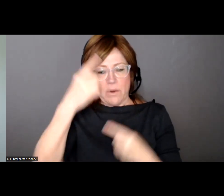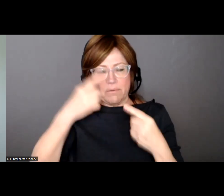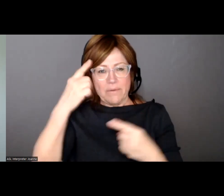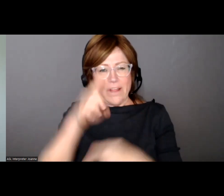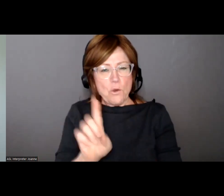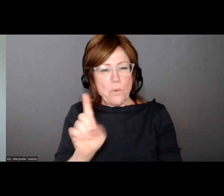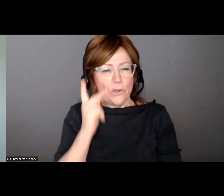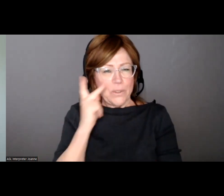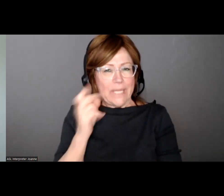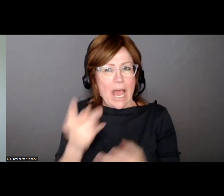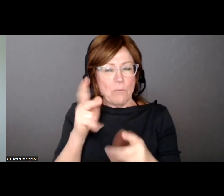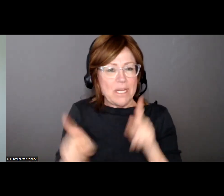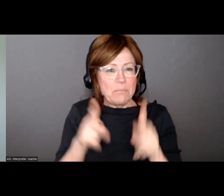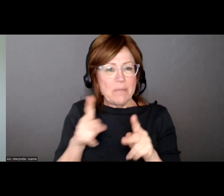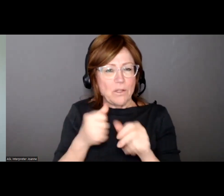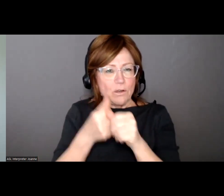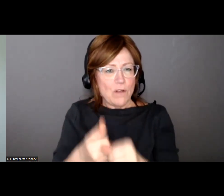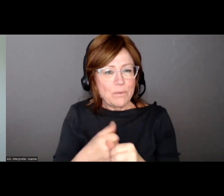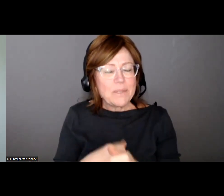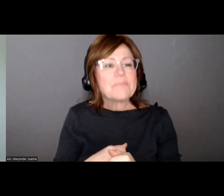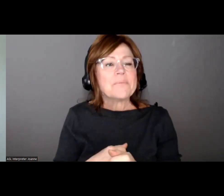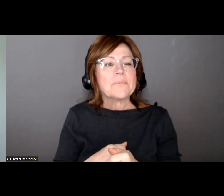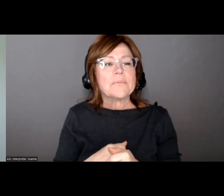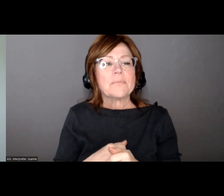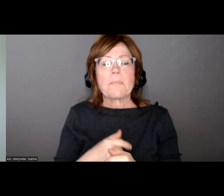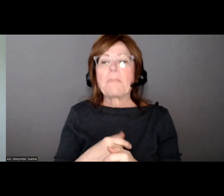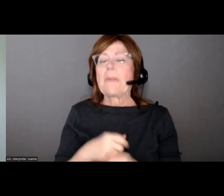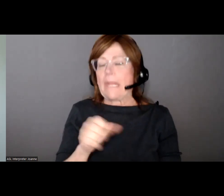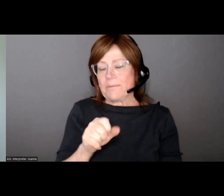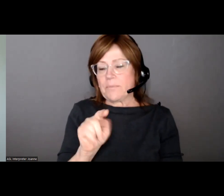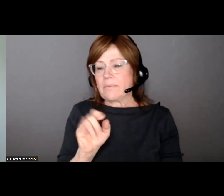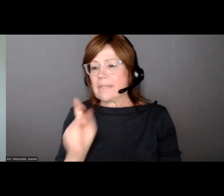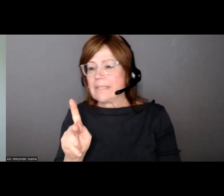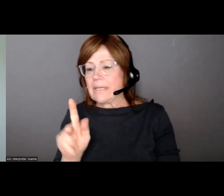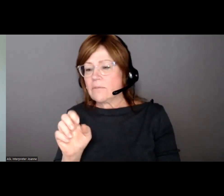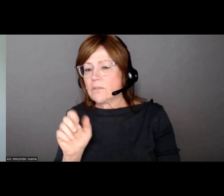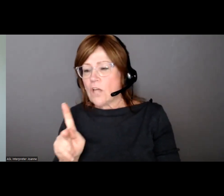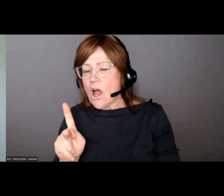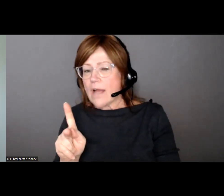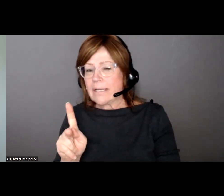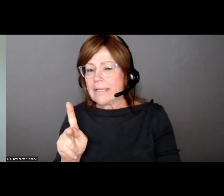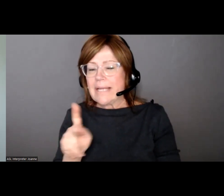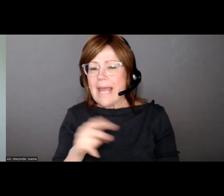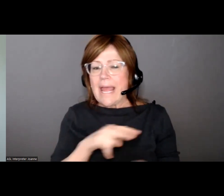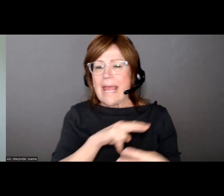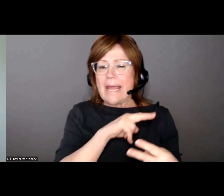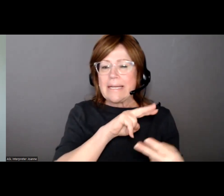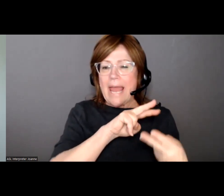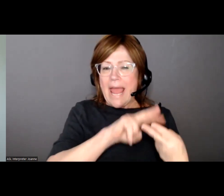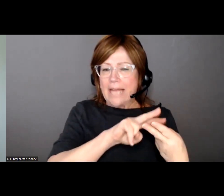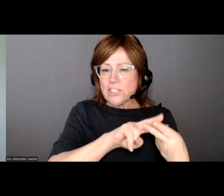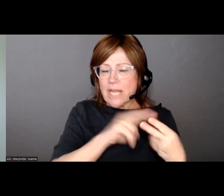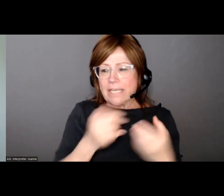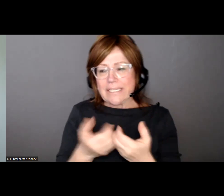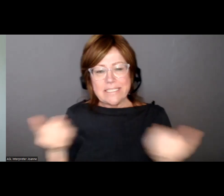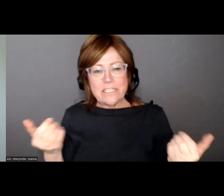you see that. Yeah, so TikTok's a little bit different in that if you're searching by hashtag, it's